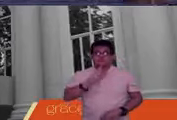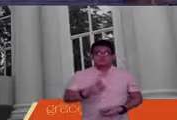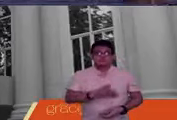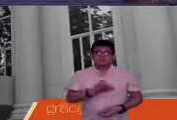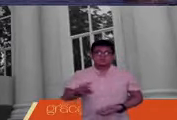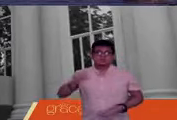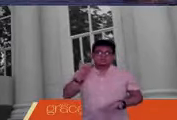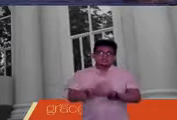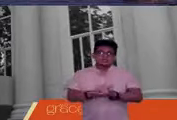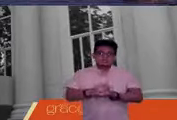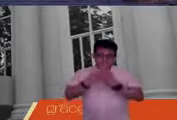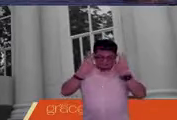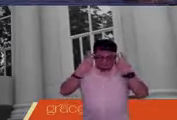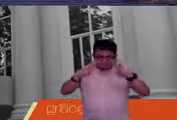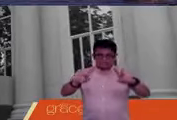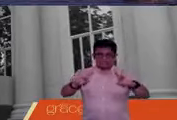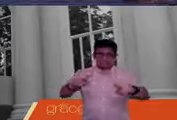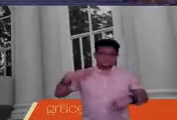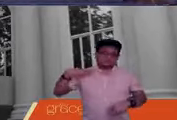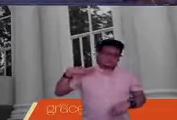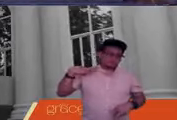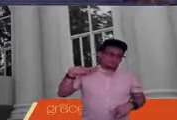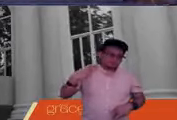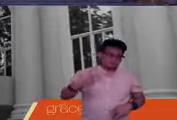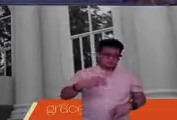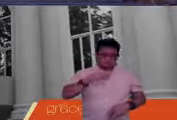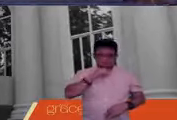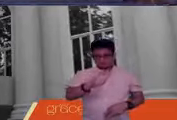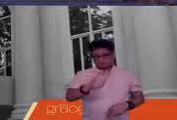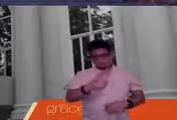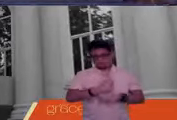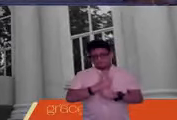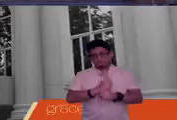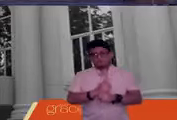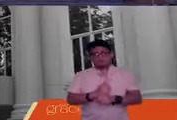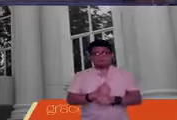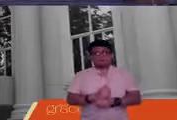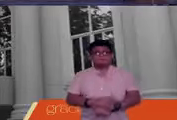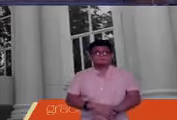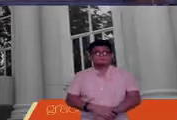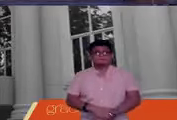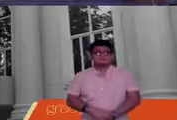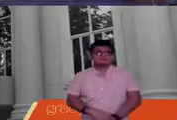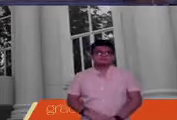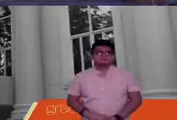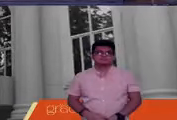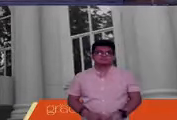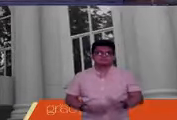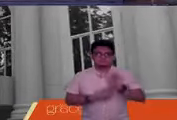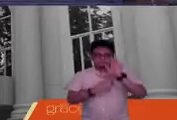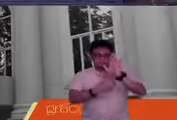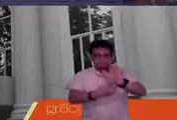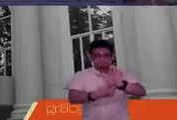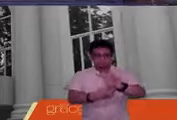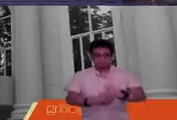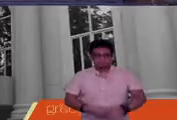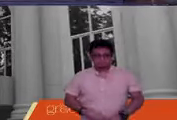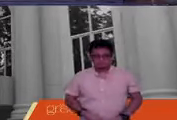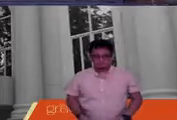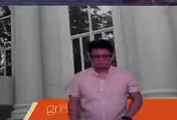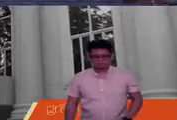that things which are seen were not made of things which do appear. Mga kaigsunan, tanawa lang gundi.